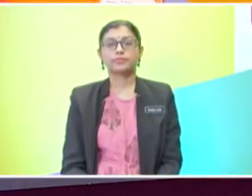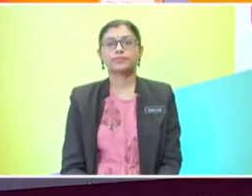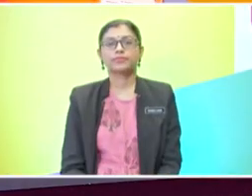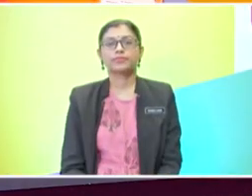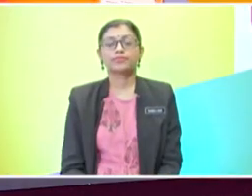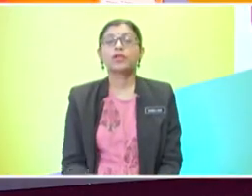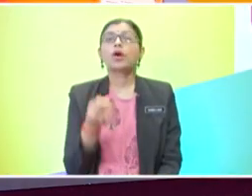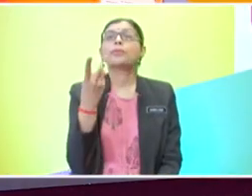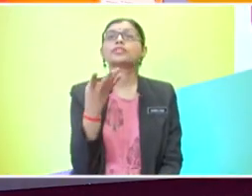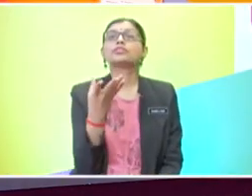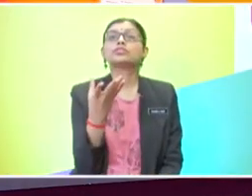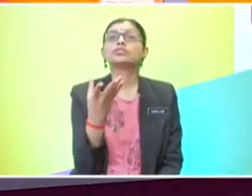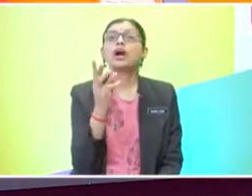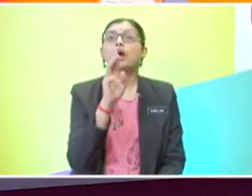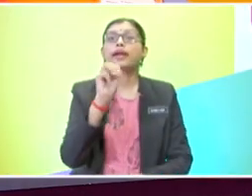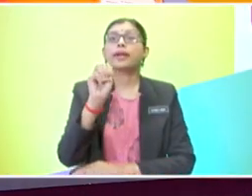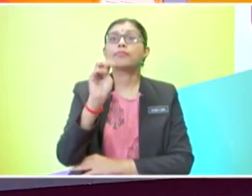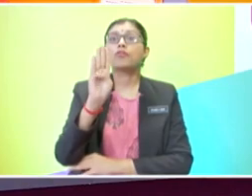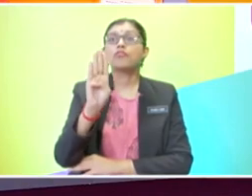here is